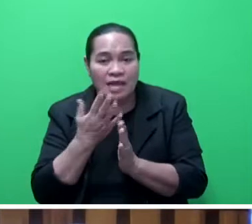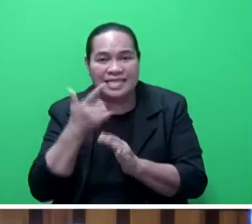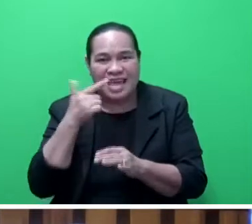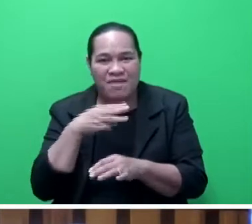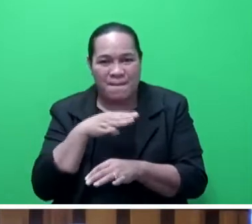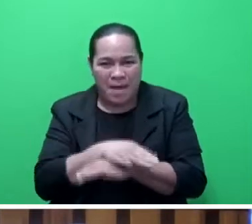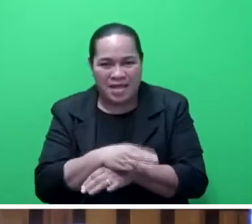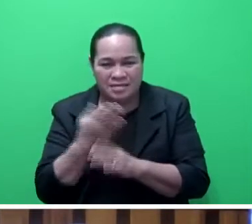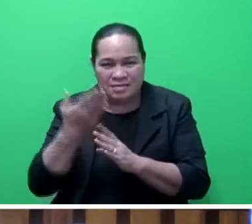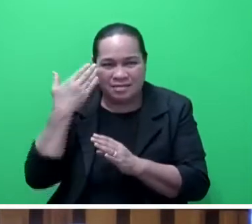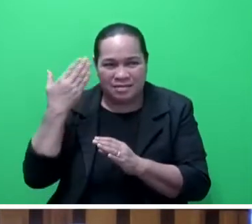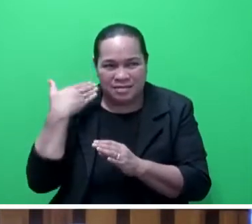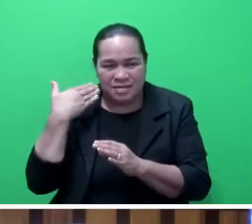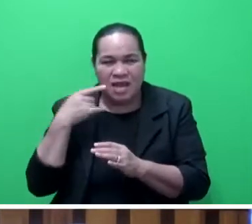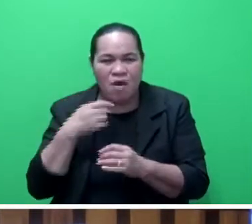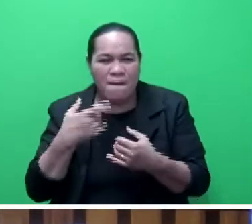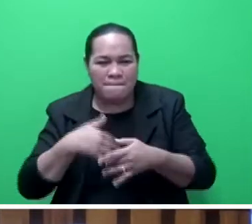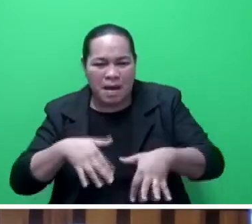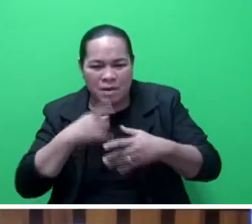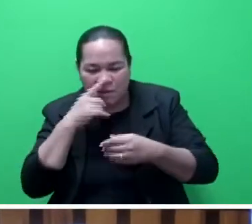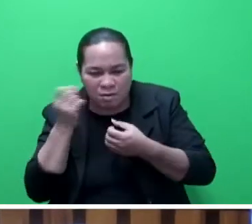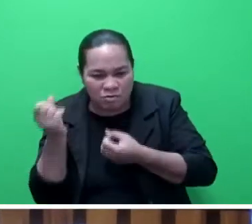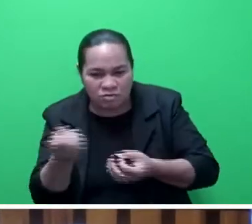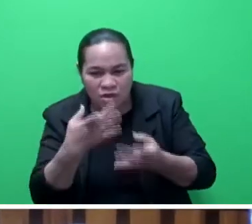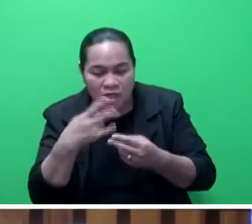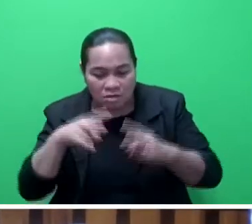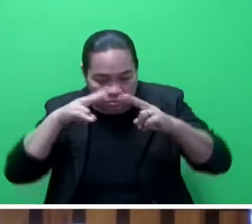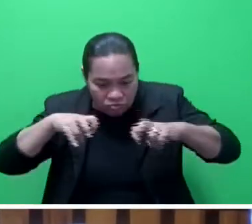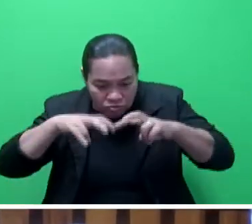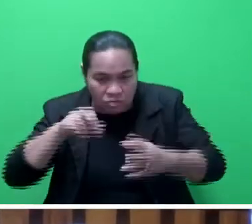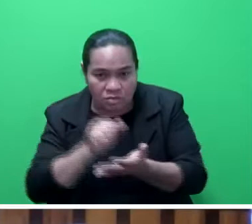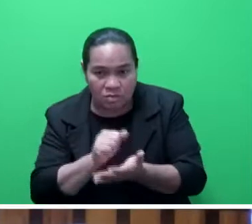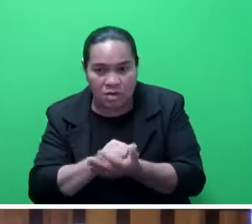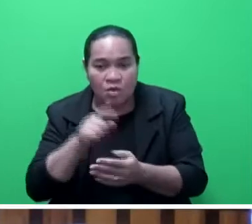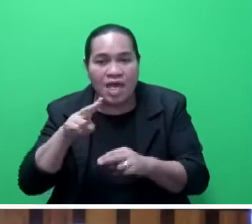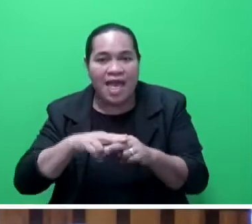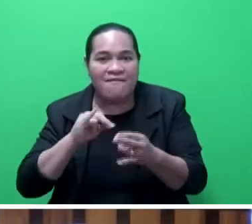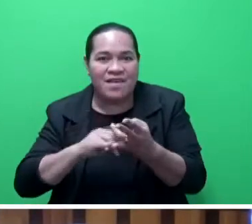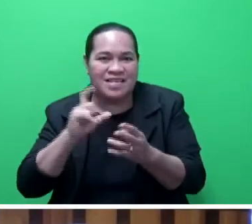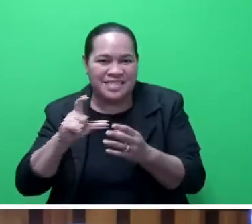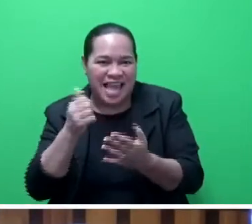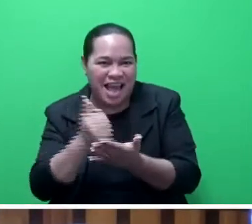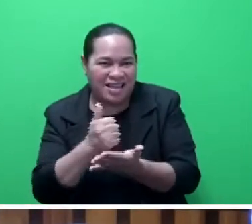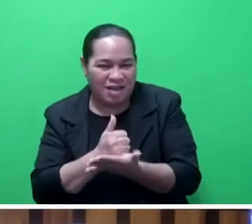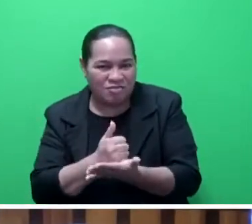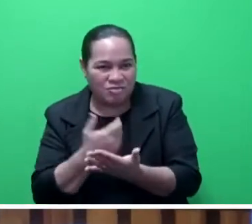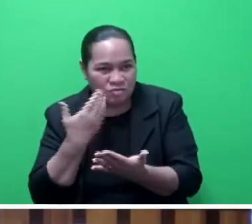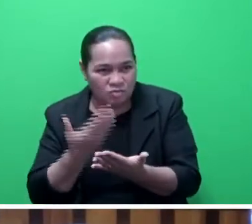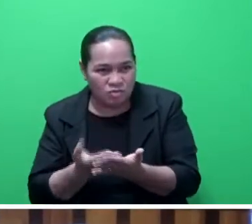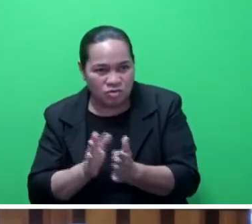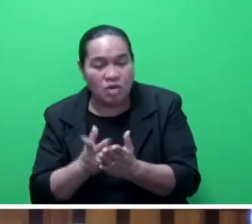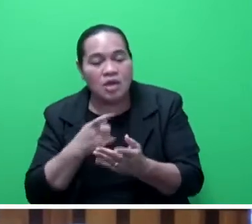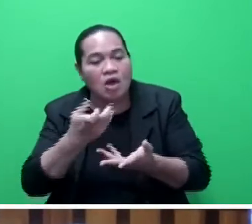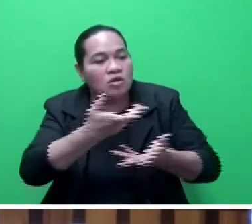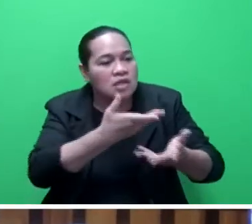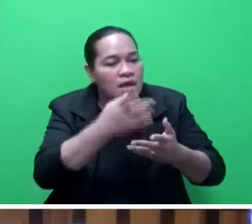which include for a call for public submissions and a thorough review of the FSC's financials. The FCCC consulted members of the public and